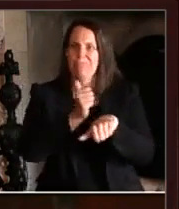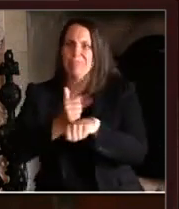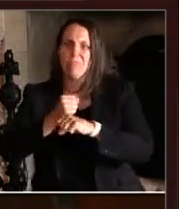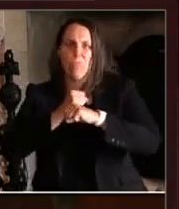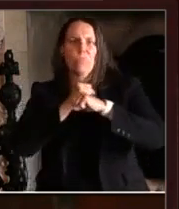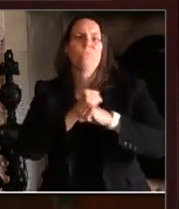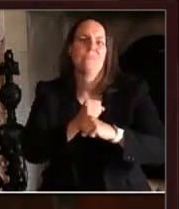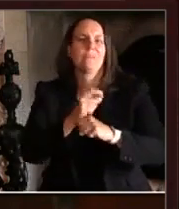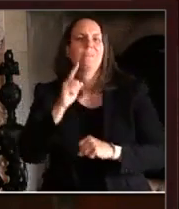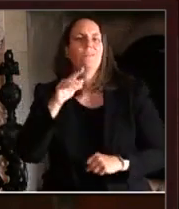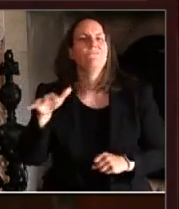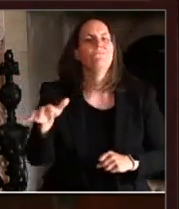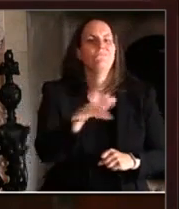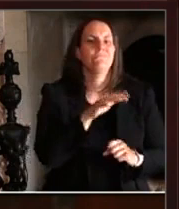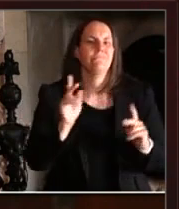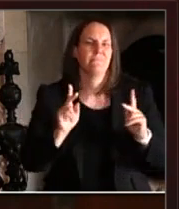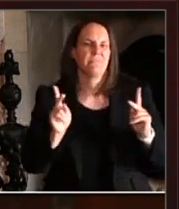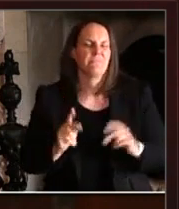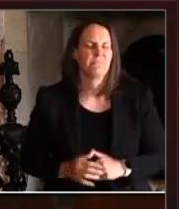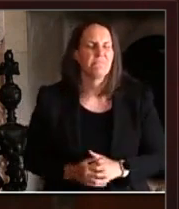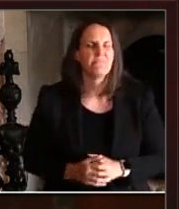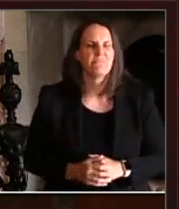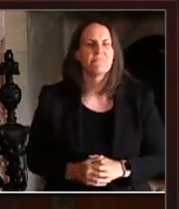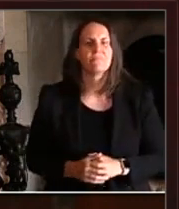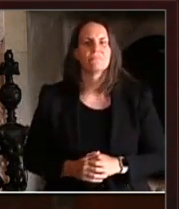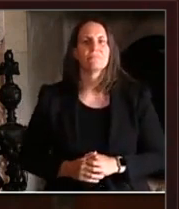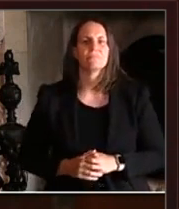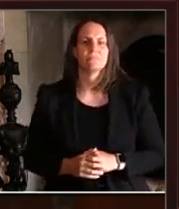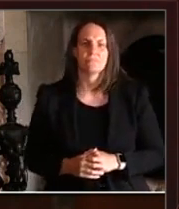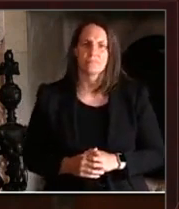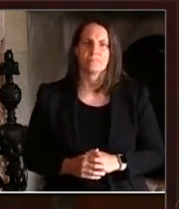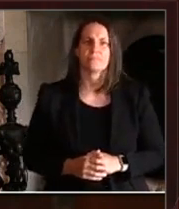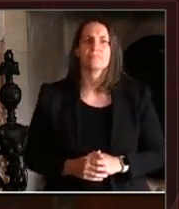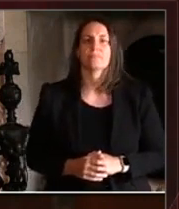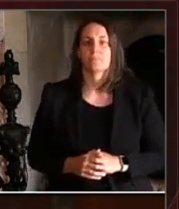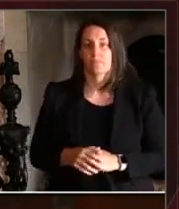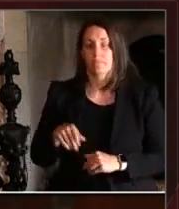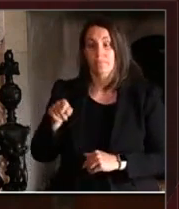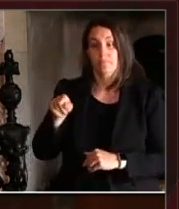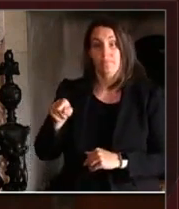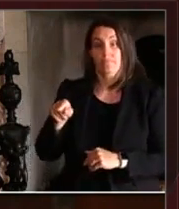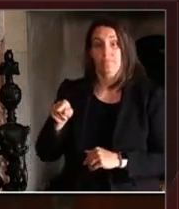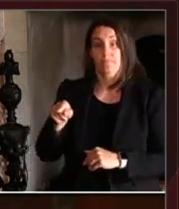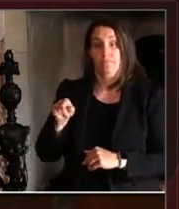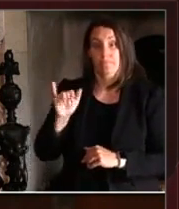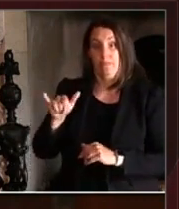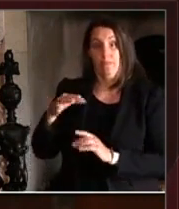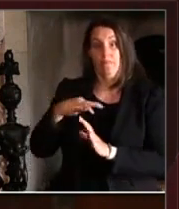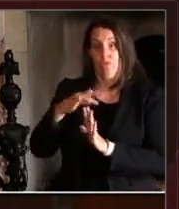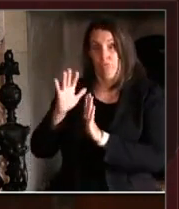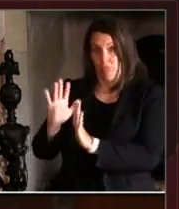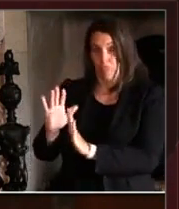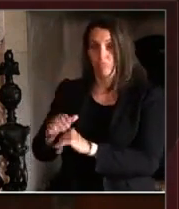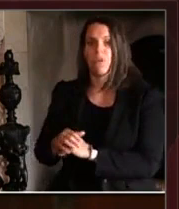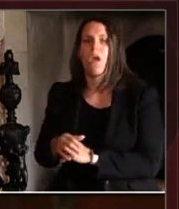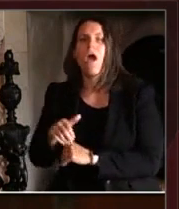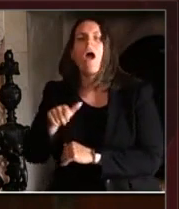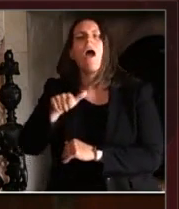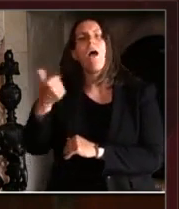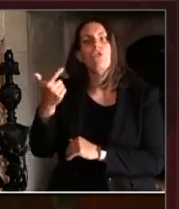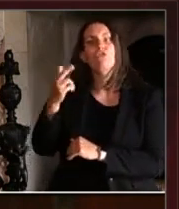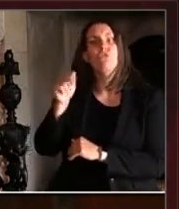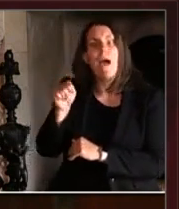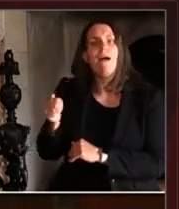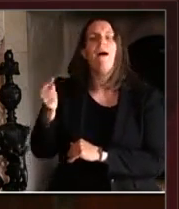and inventory. In addition to small businesses, we know the COVID-19 pandemic has hit farmers